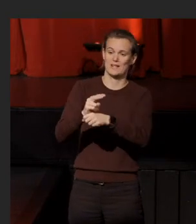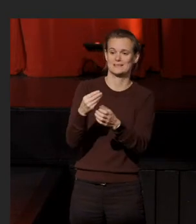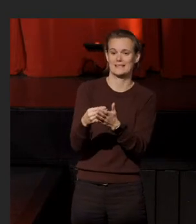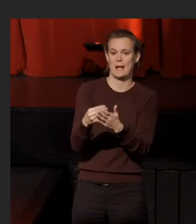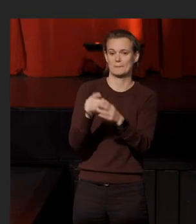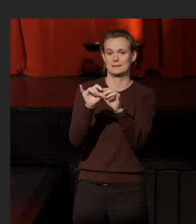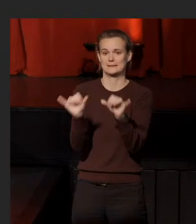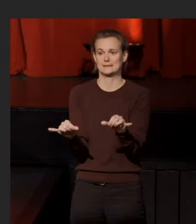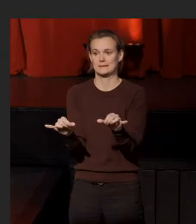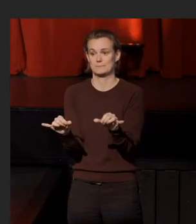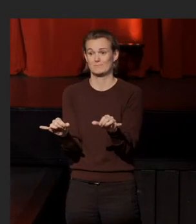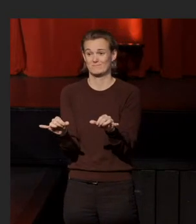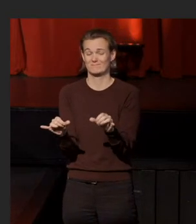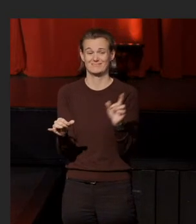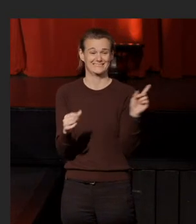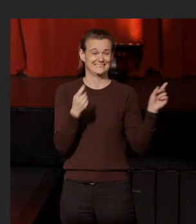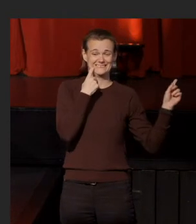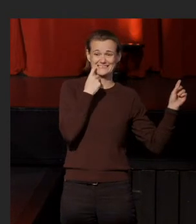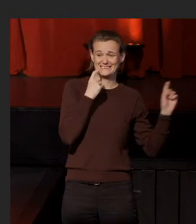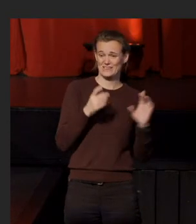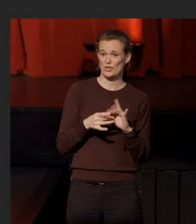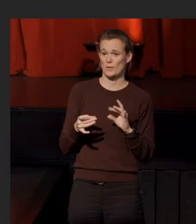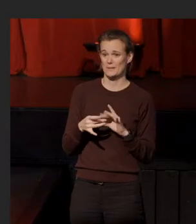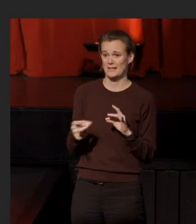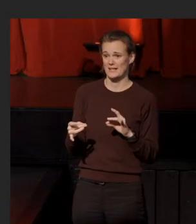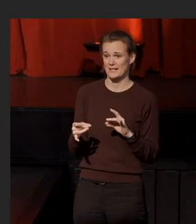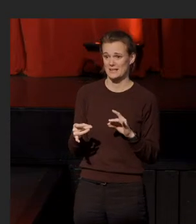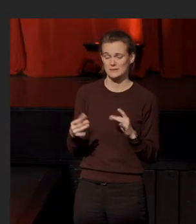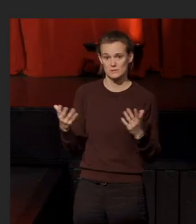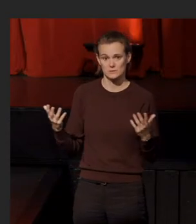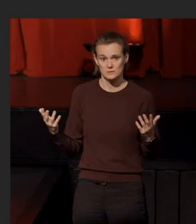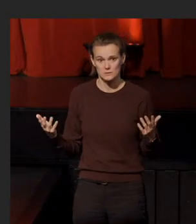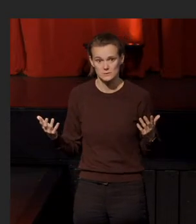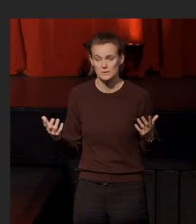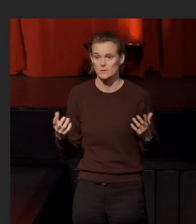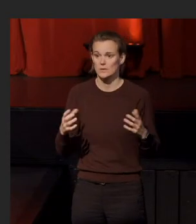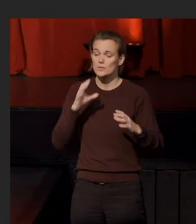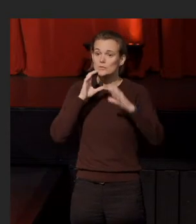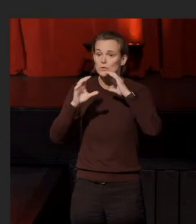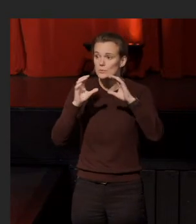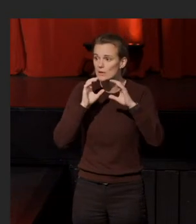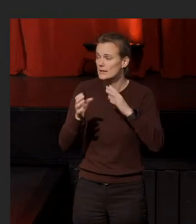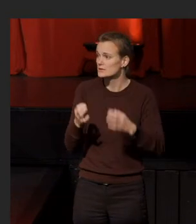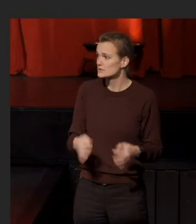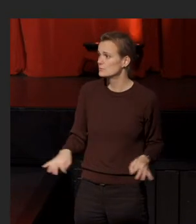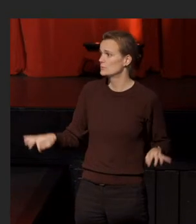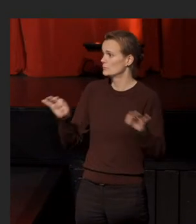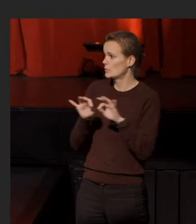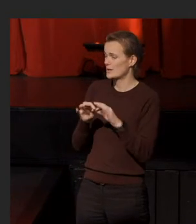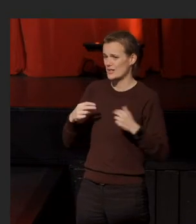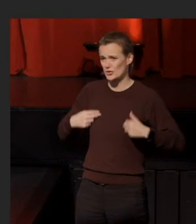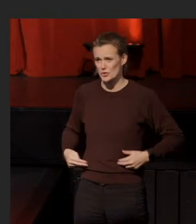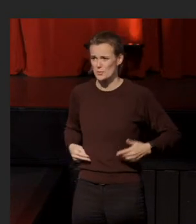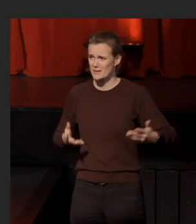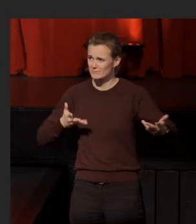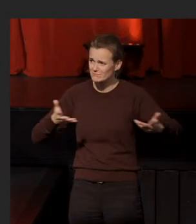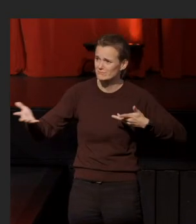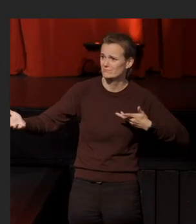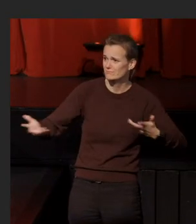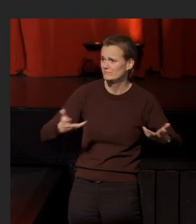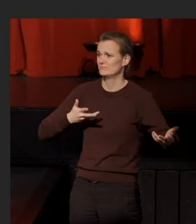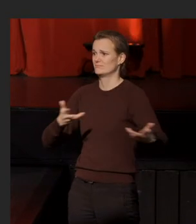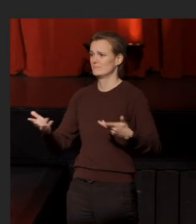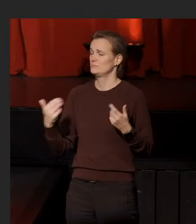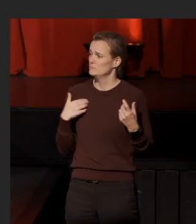why, as Elizabeth was saying earlier, this is good stuff. We need to be able to communicate with each other. We're human beings. We have a lot of